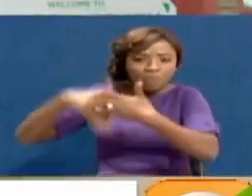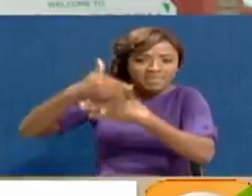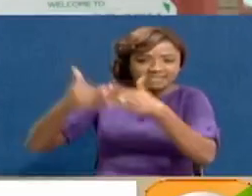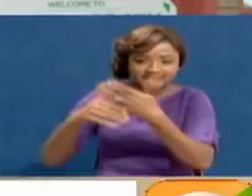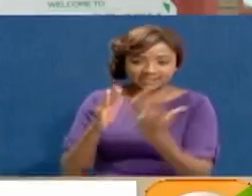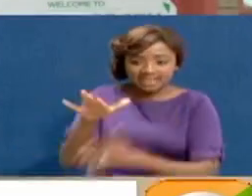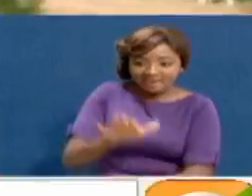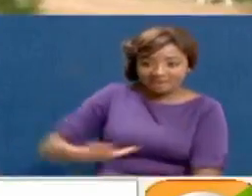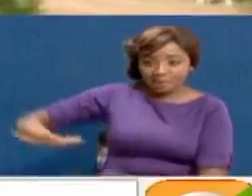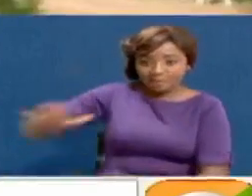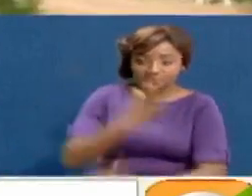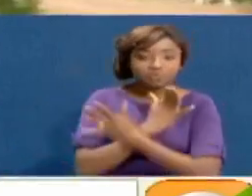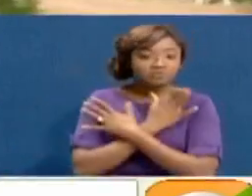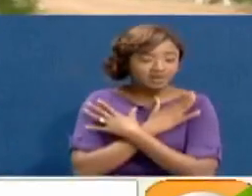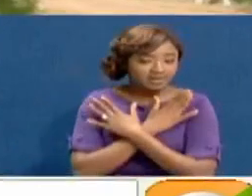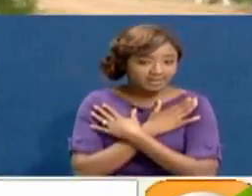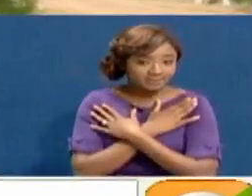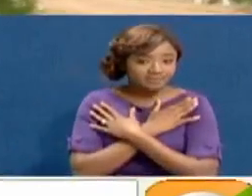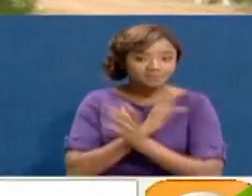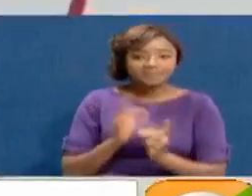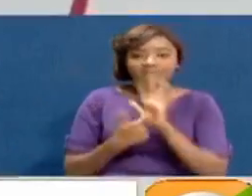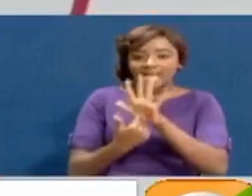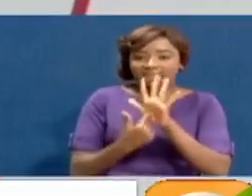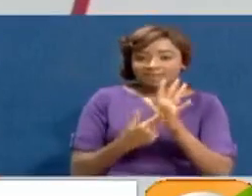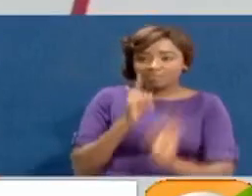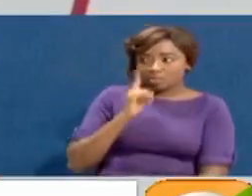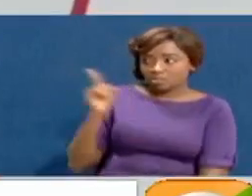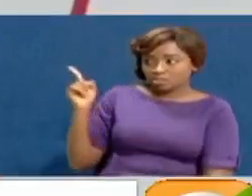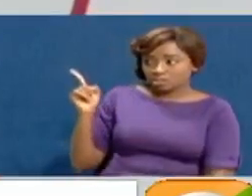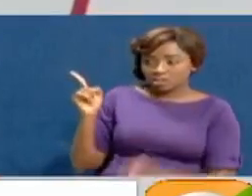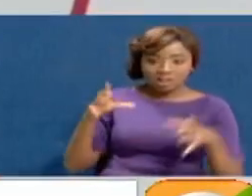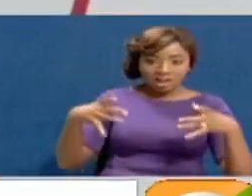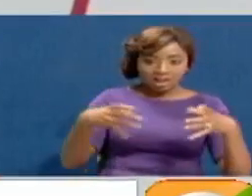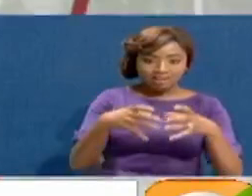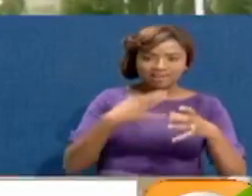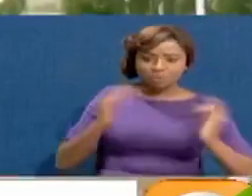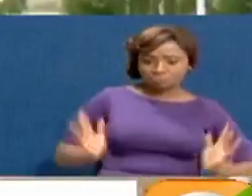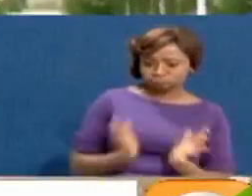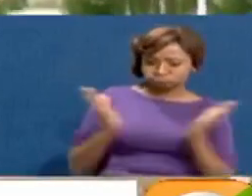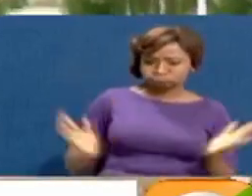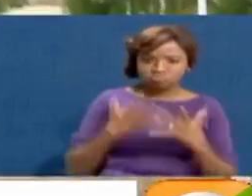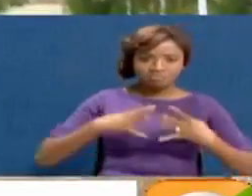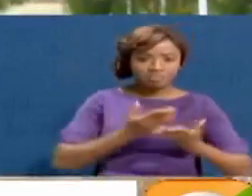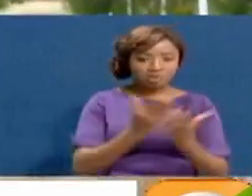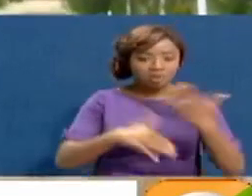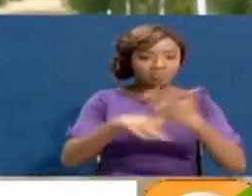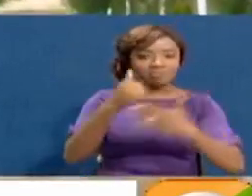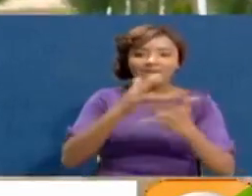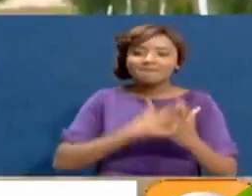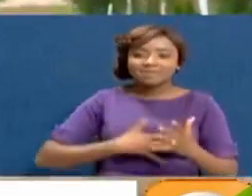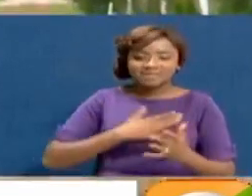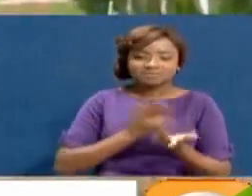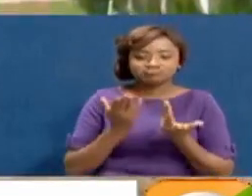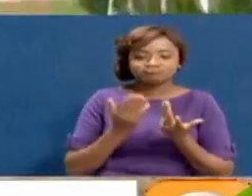not the conventional construction setup. Real estate firm Optiven is encouraging home builders to go green in constructing